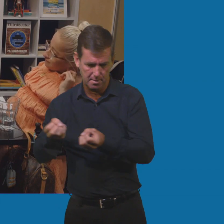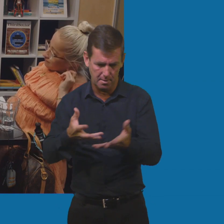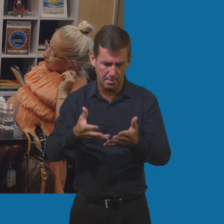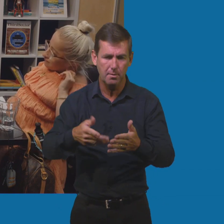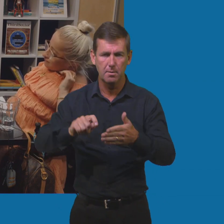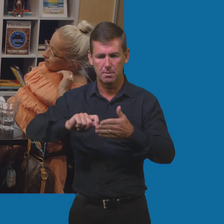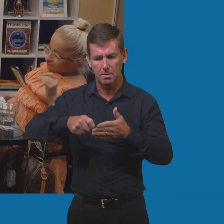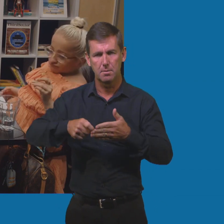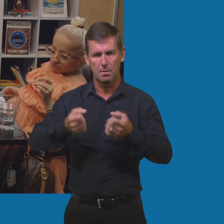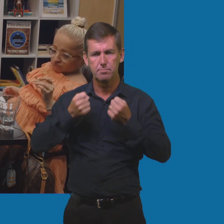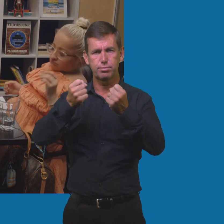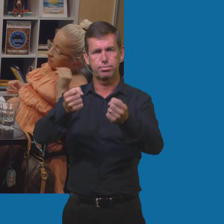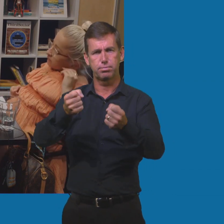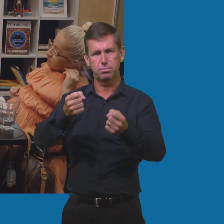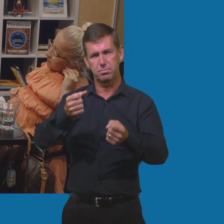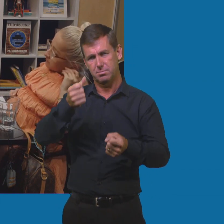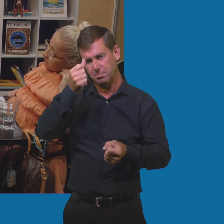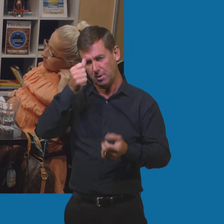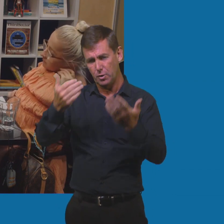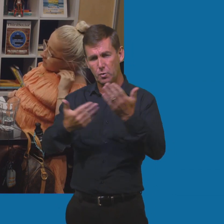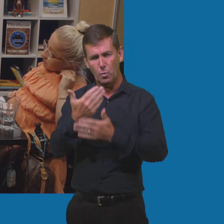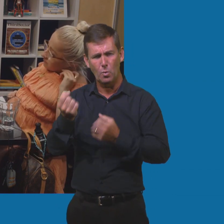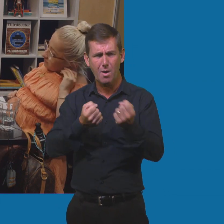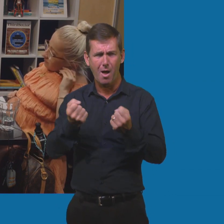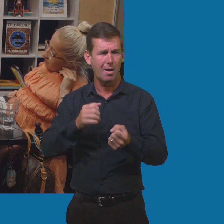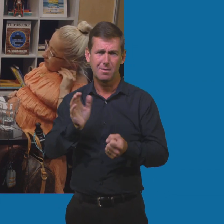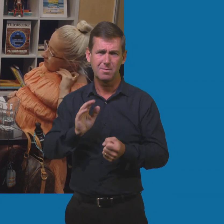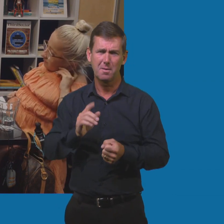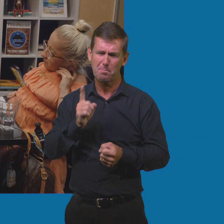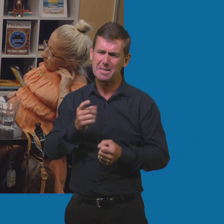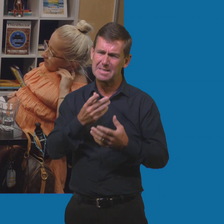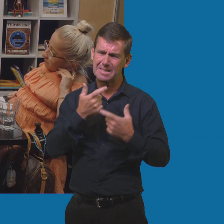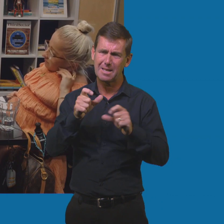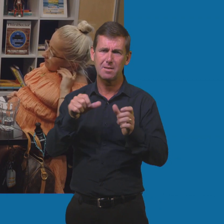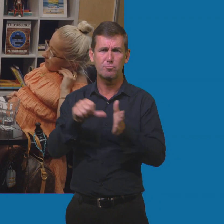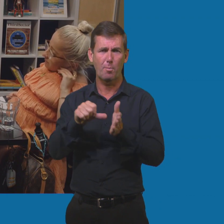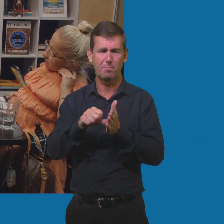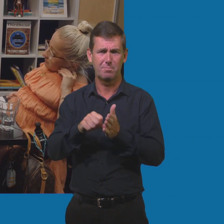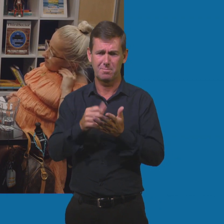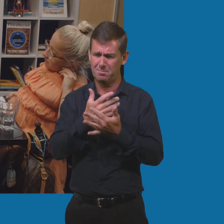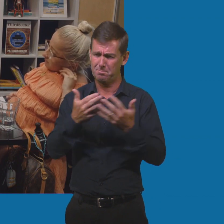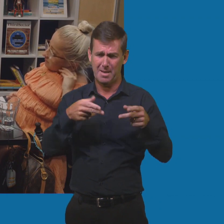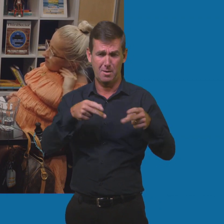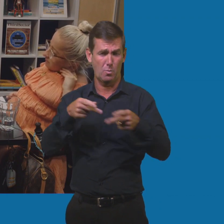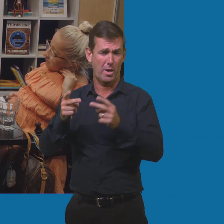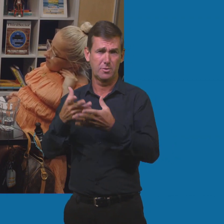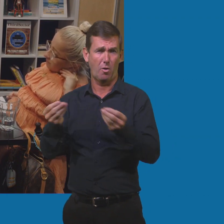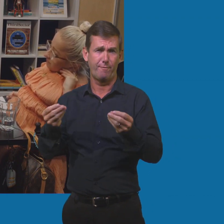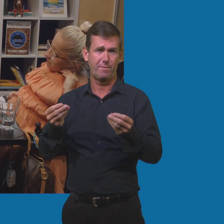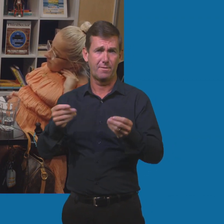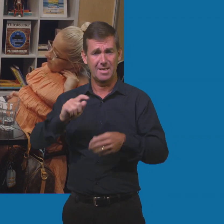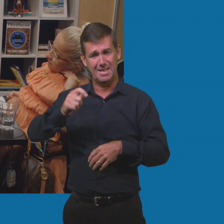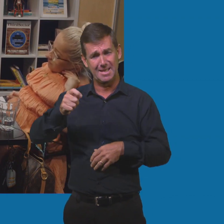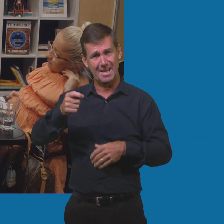It's not as much of an issue on brand new cars, but it is a bit of a problem. But there's lots of ways around that. A, just don't leave your keys by your front door.